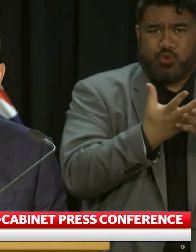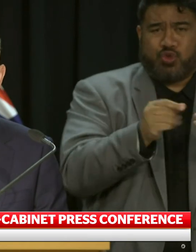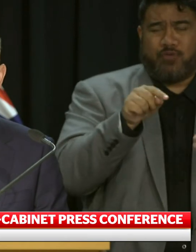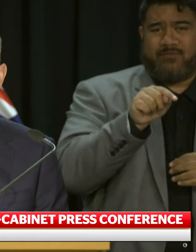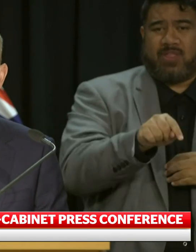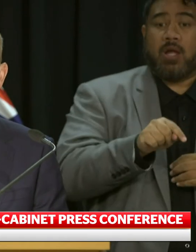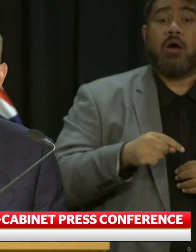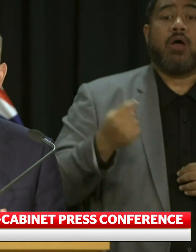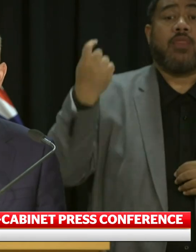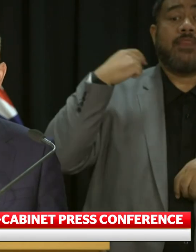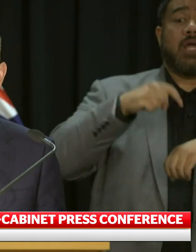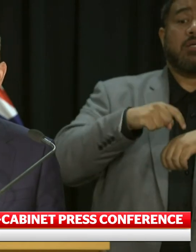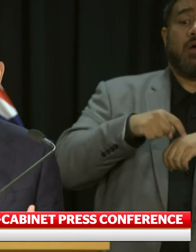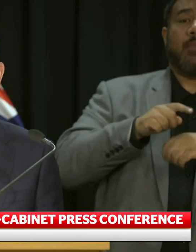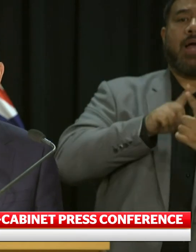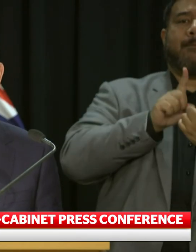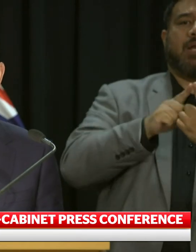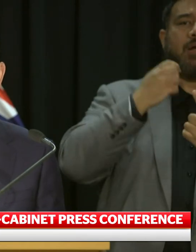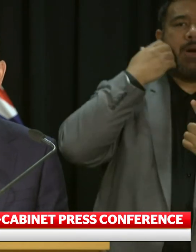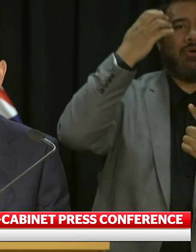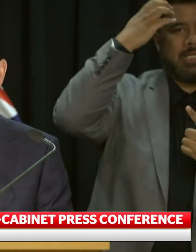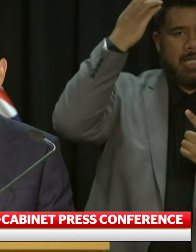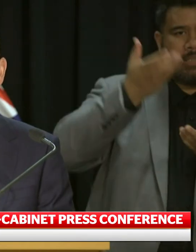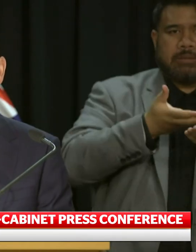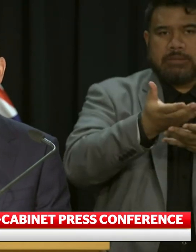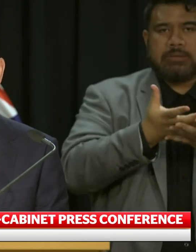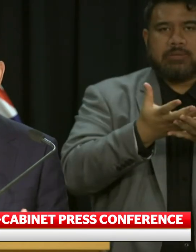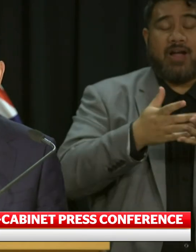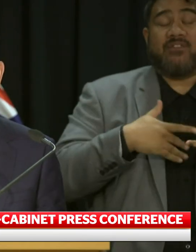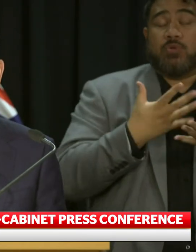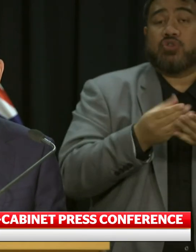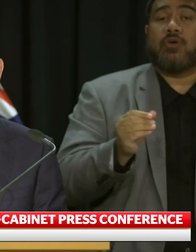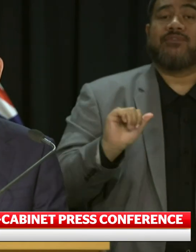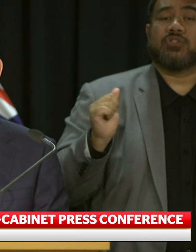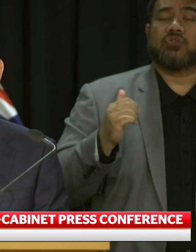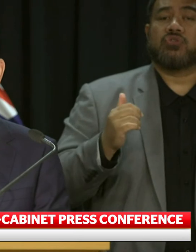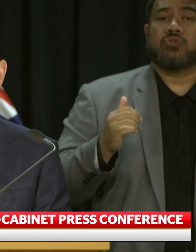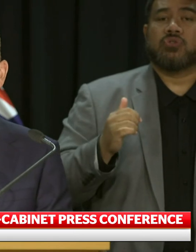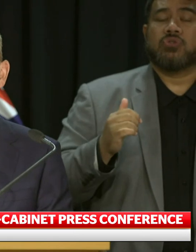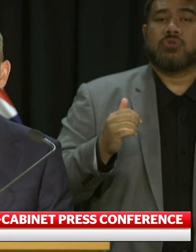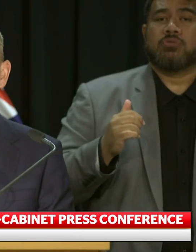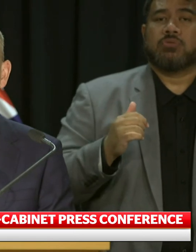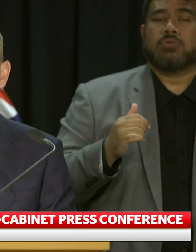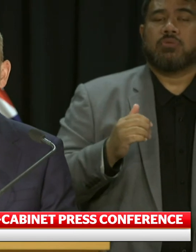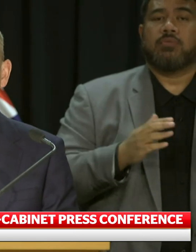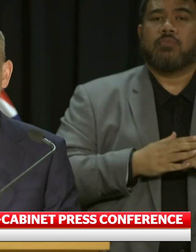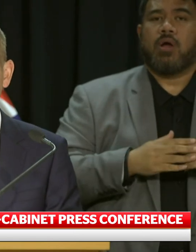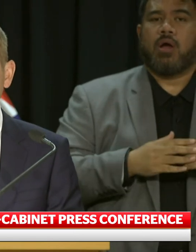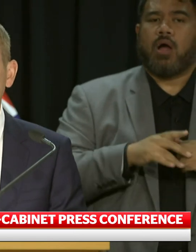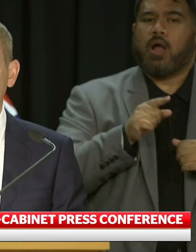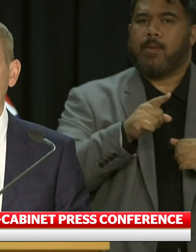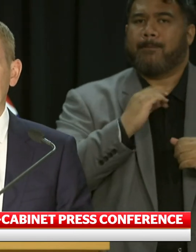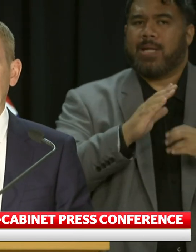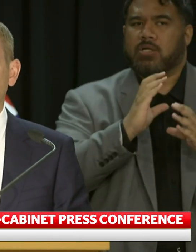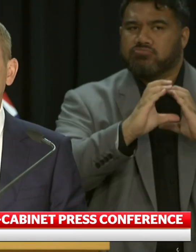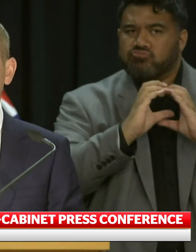Tuhaitia at the time, so as far as I'm concerned, the matter has been resolved. I've had a direct conversation with him about it. I think it